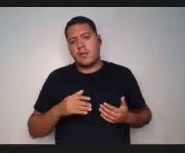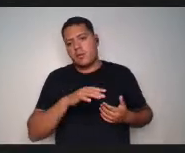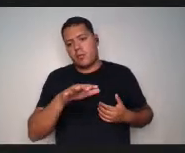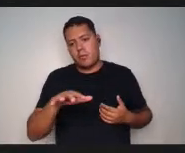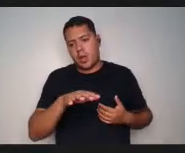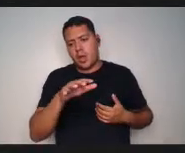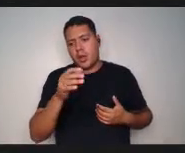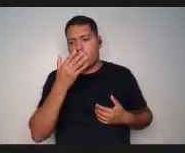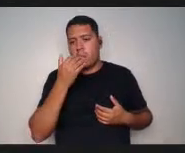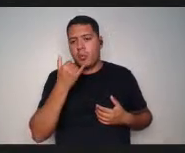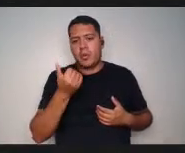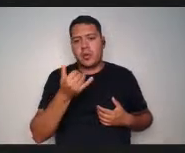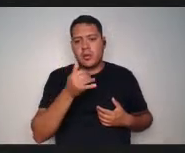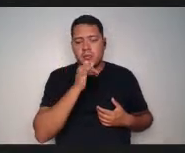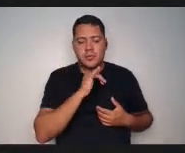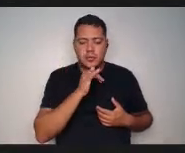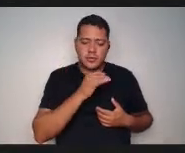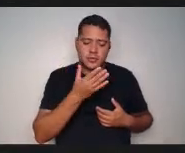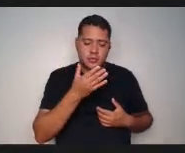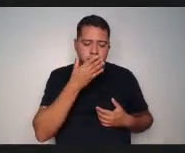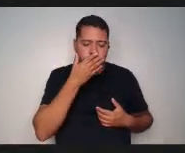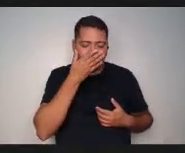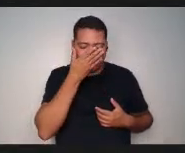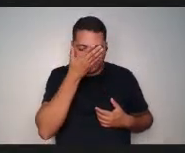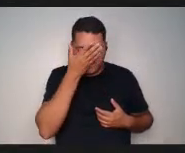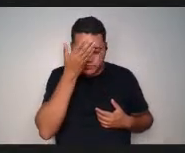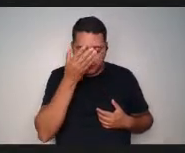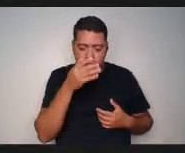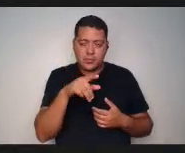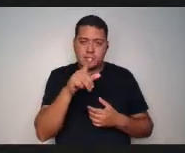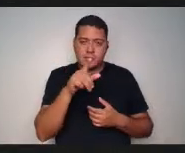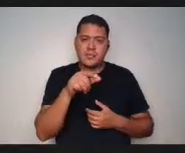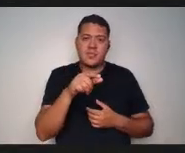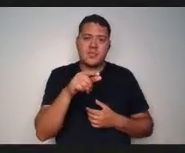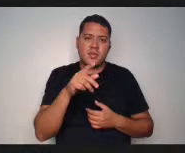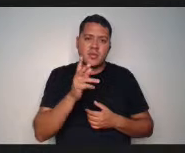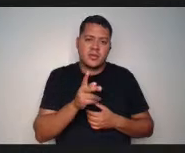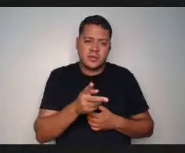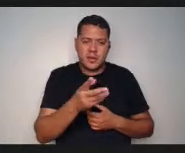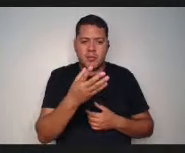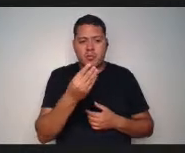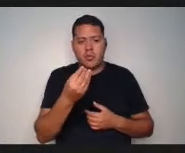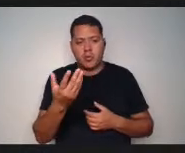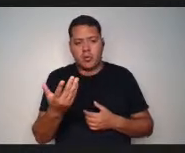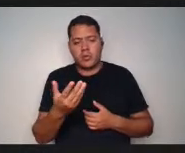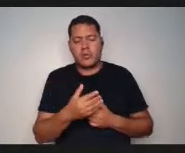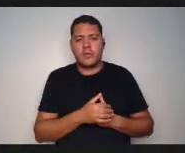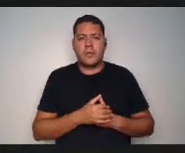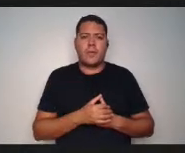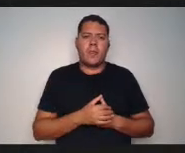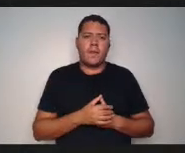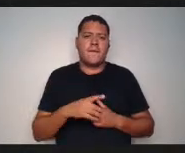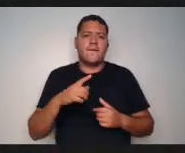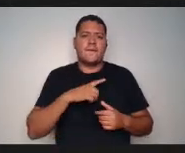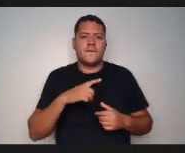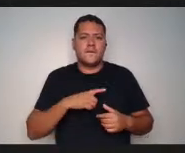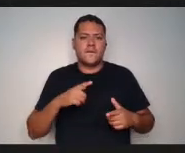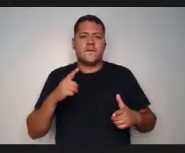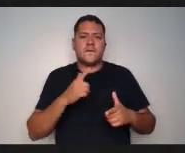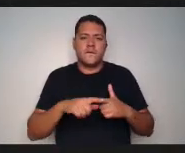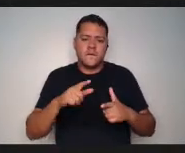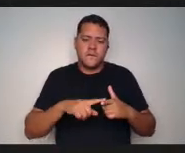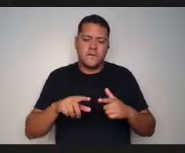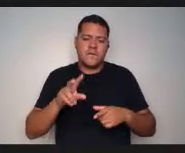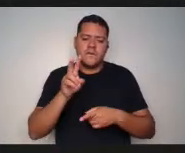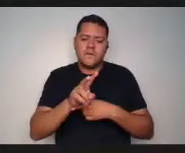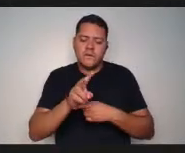oftentimes managing these jobs as full-time jobs to take care of families. So without advance notice of